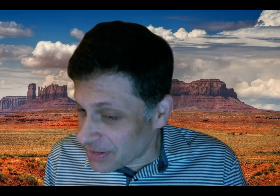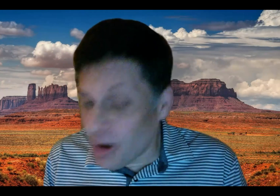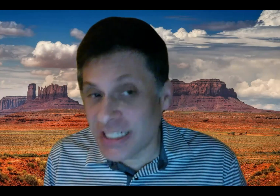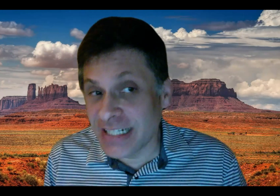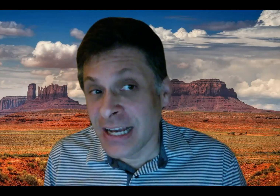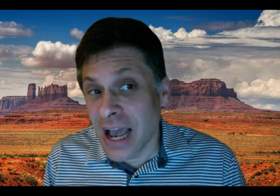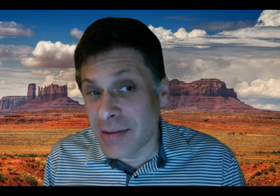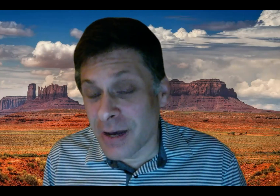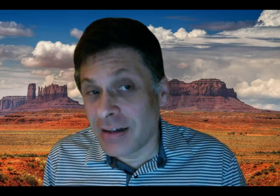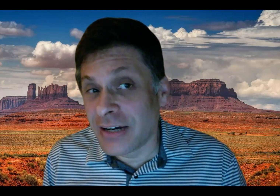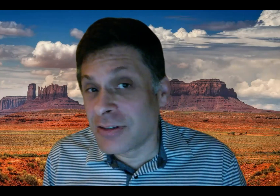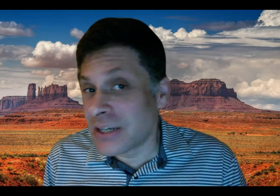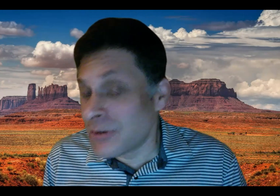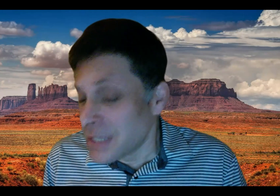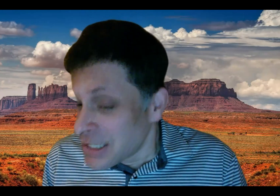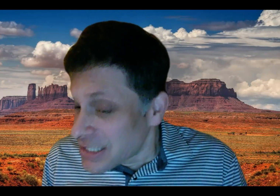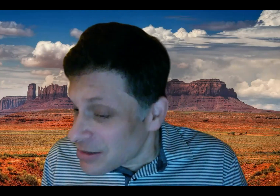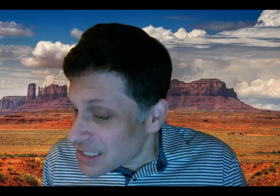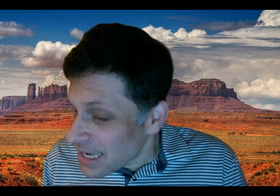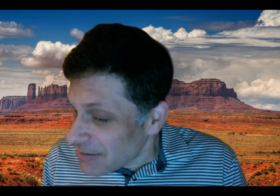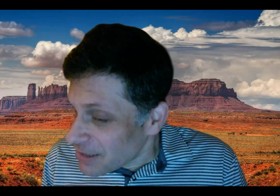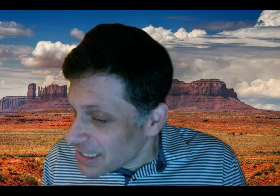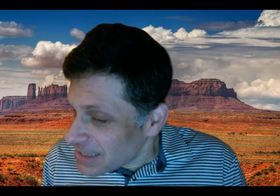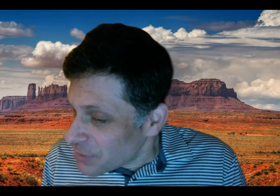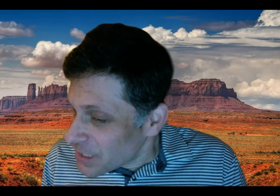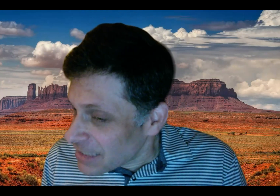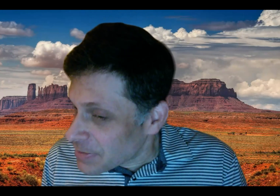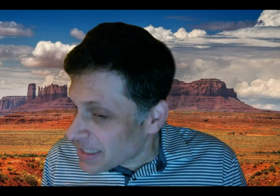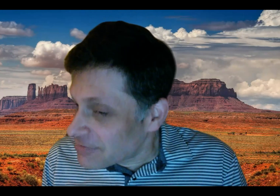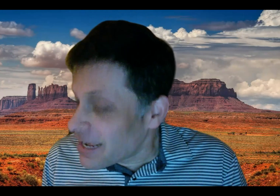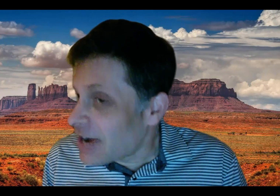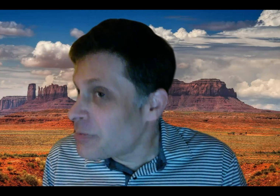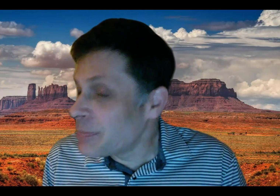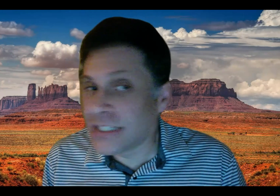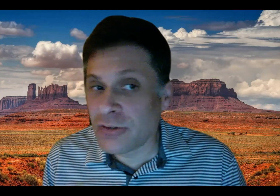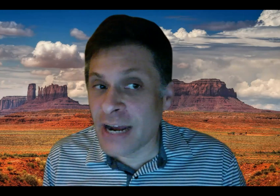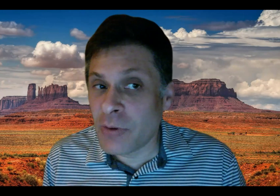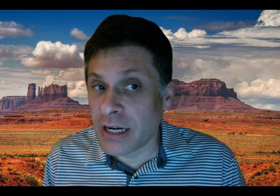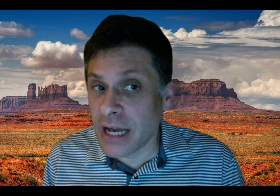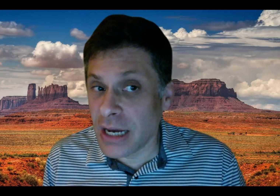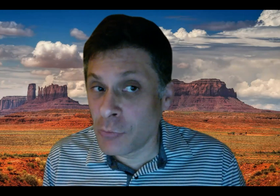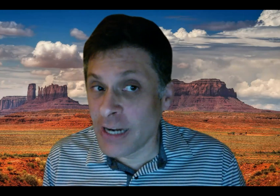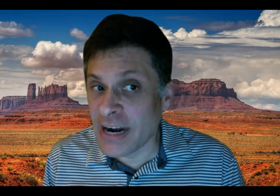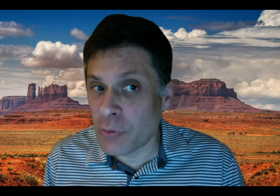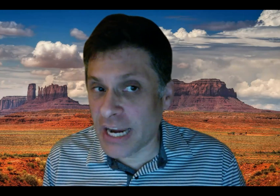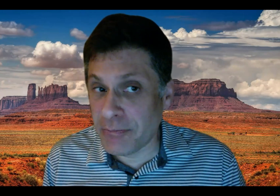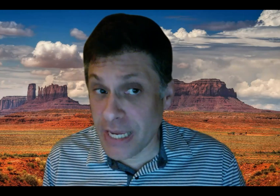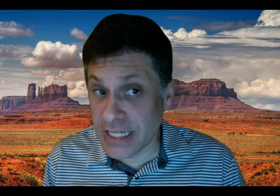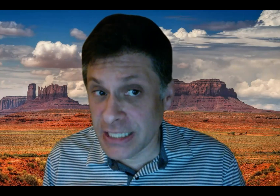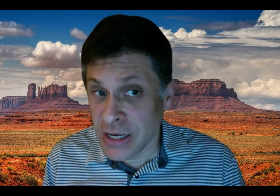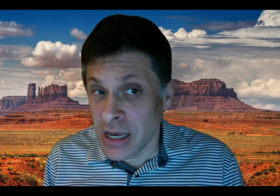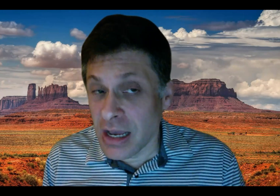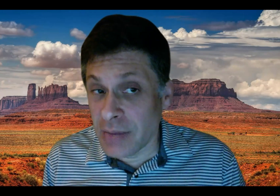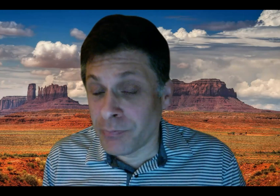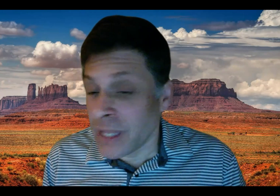gone through Ocean, all of those. So it really put into perspective how people do network, what networking